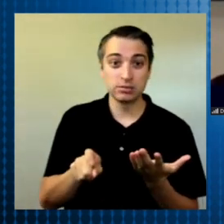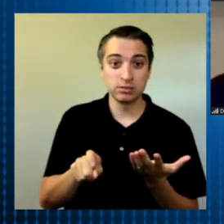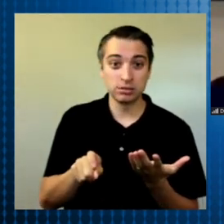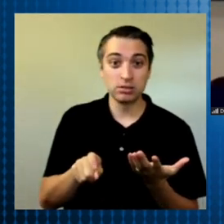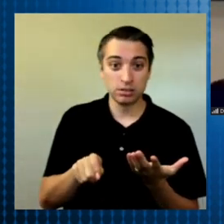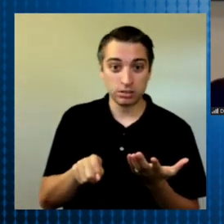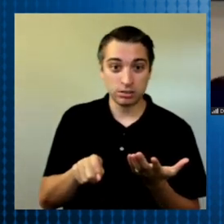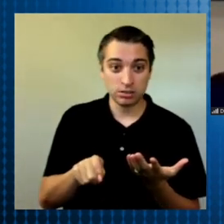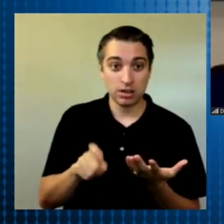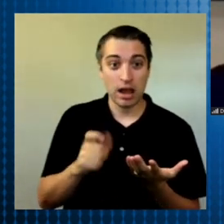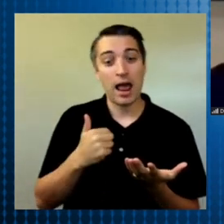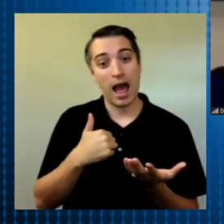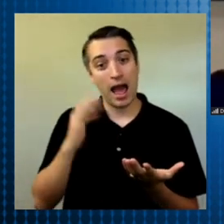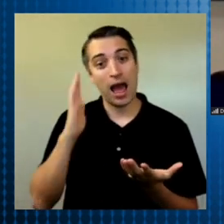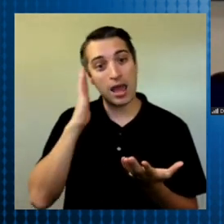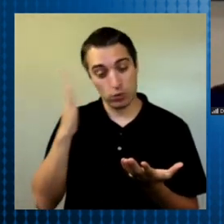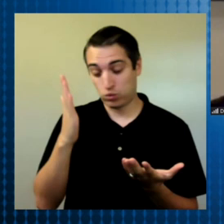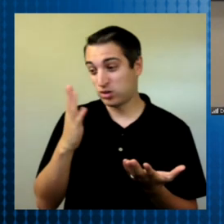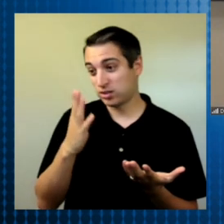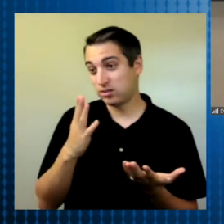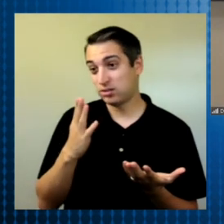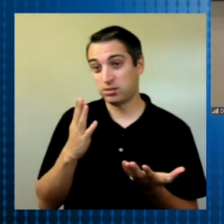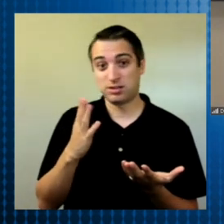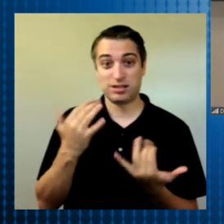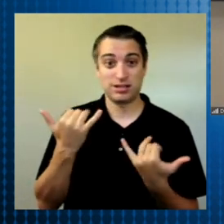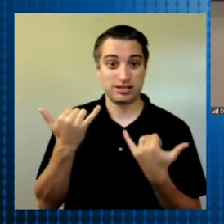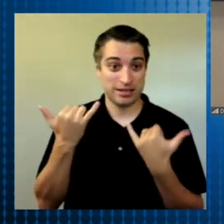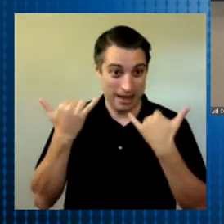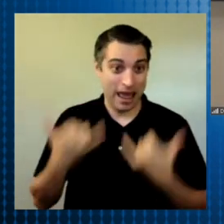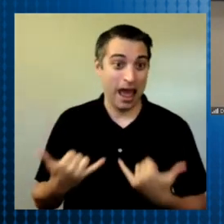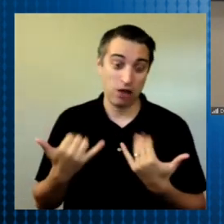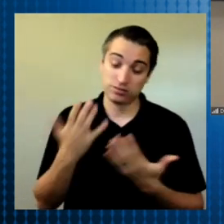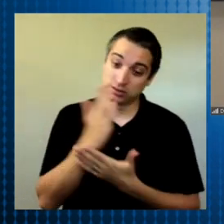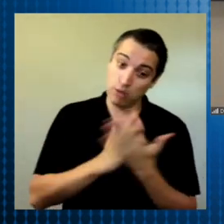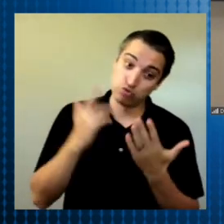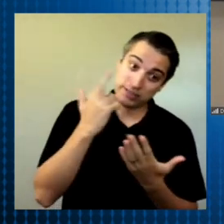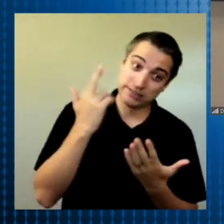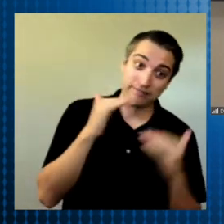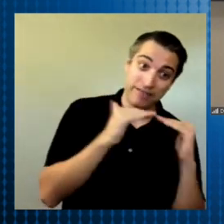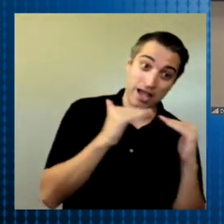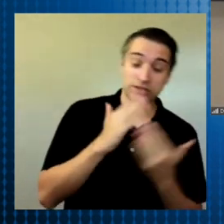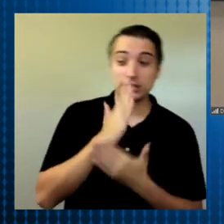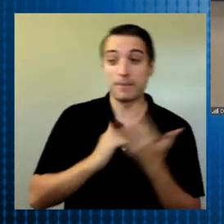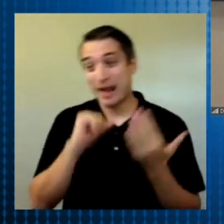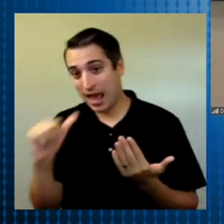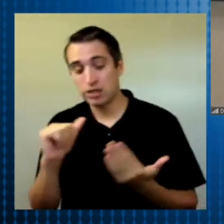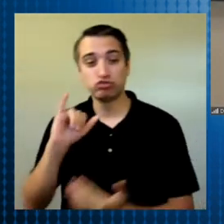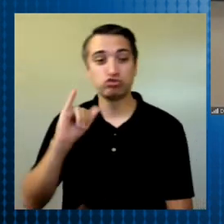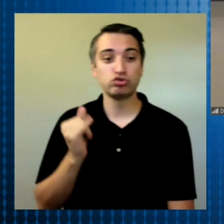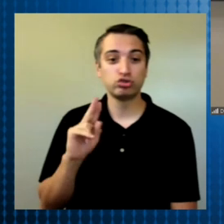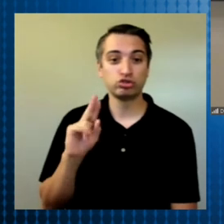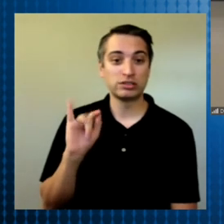some that are unfair, Justin Bieber's net worth is more than Usher. What is my point? You must put the